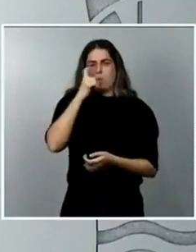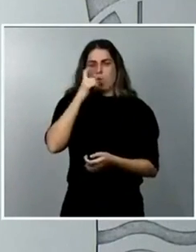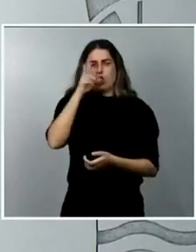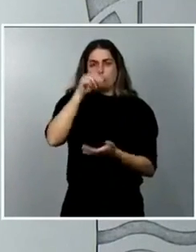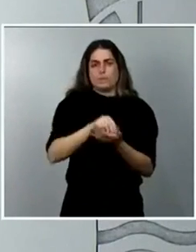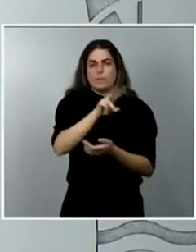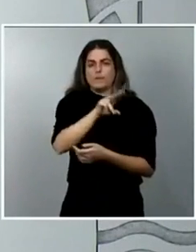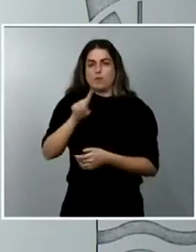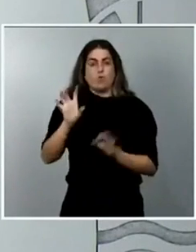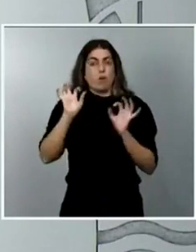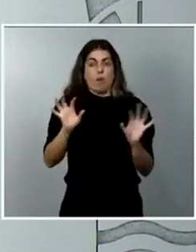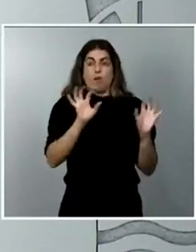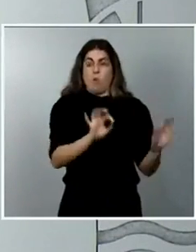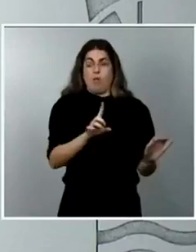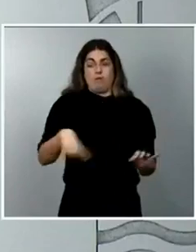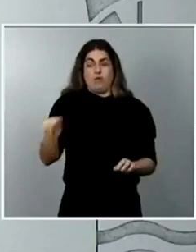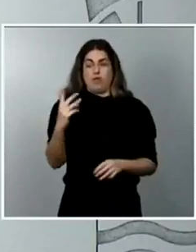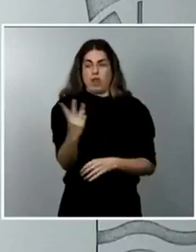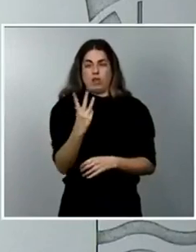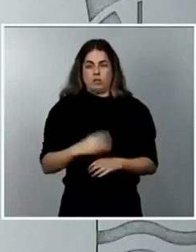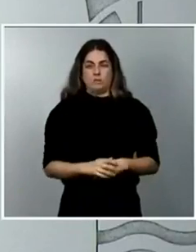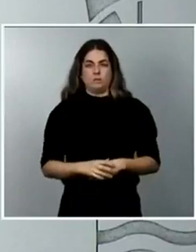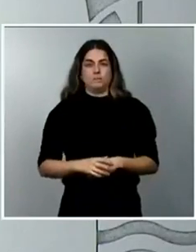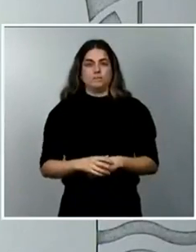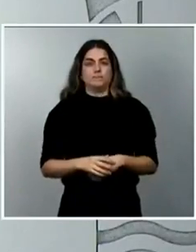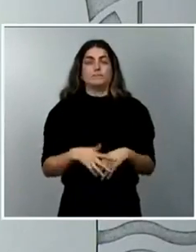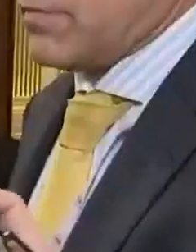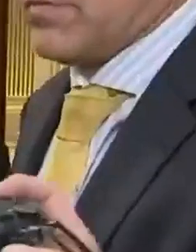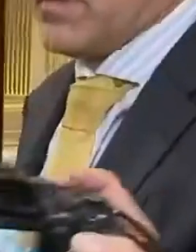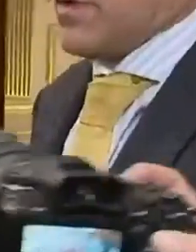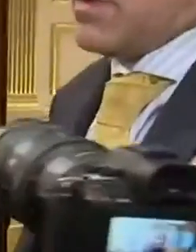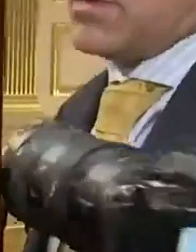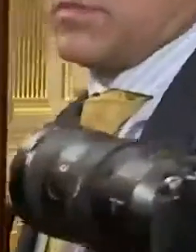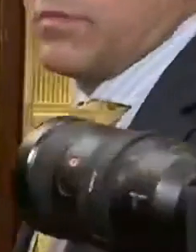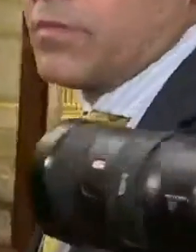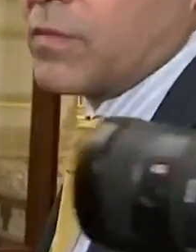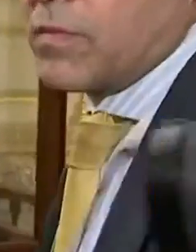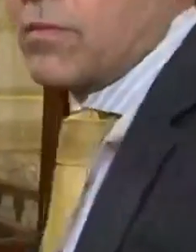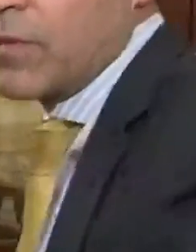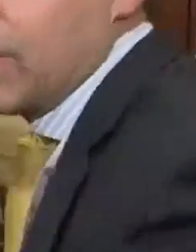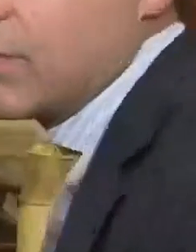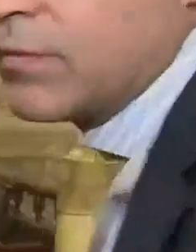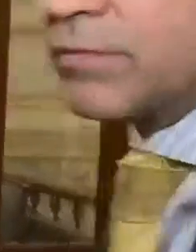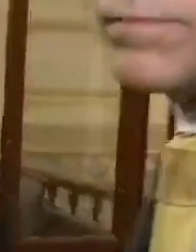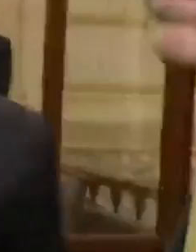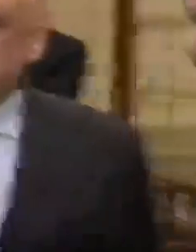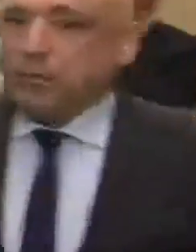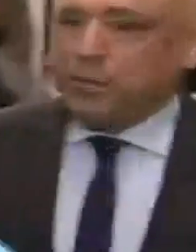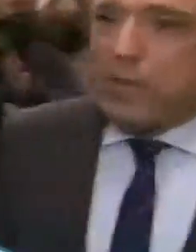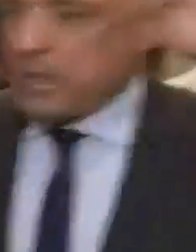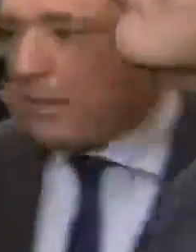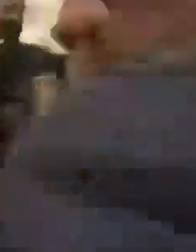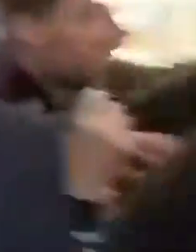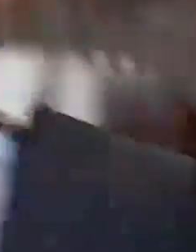attacks with Pegasus on the Agricultural Minister, but they failed. The controversy first erupted last month, when